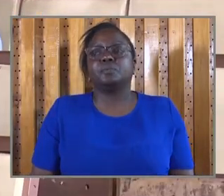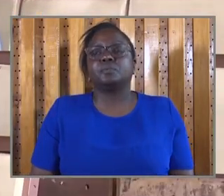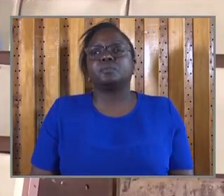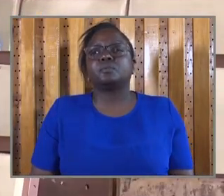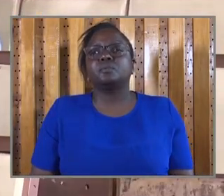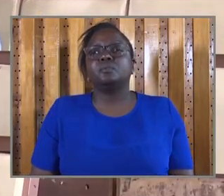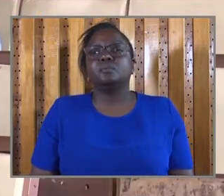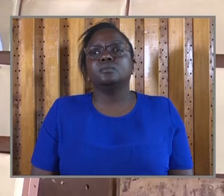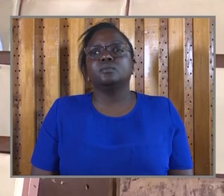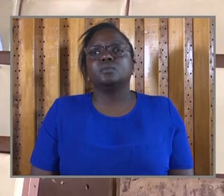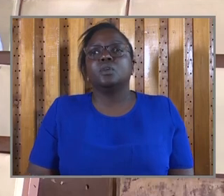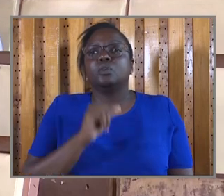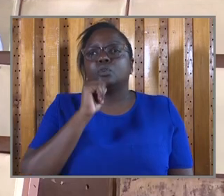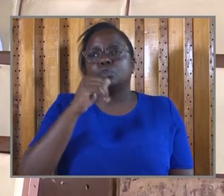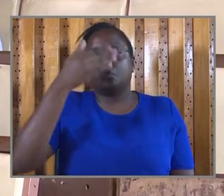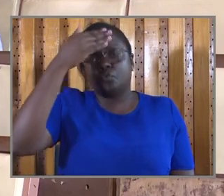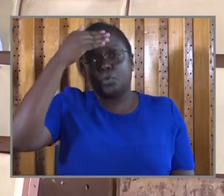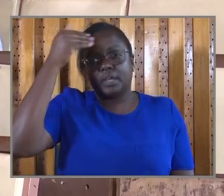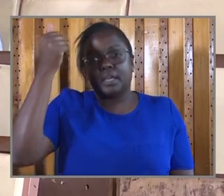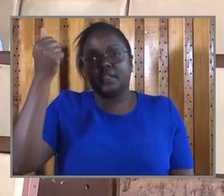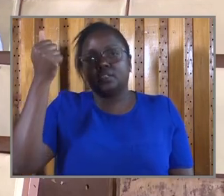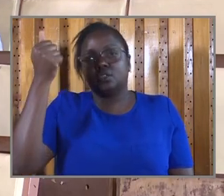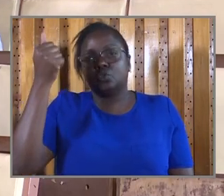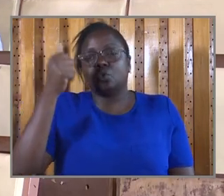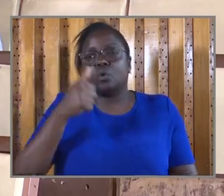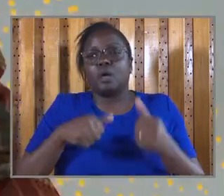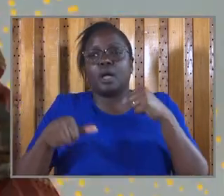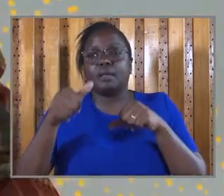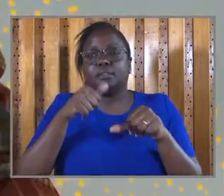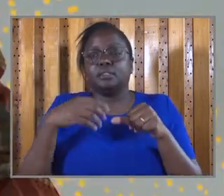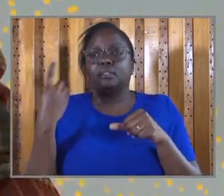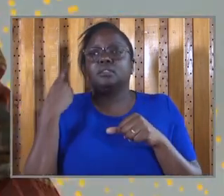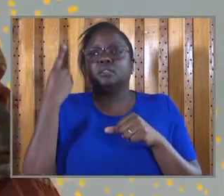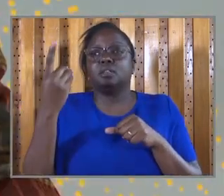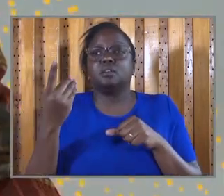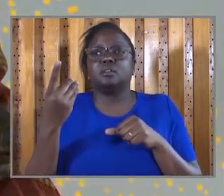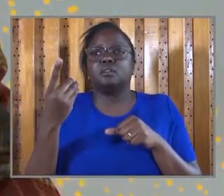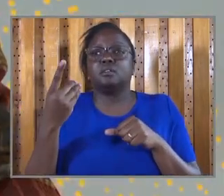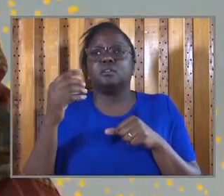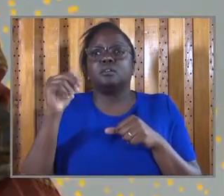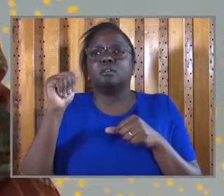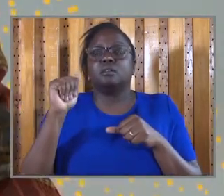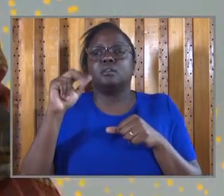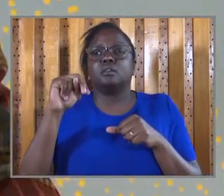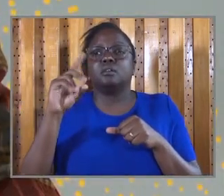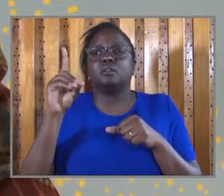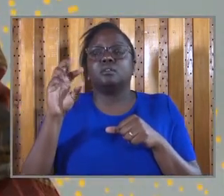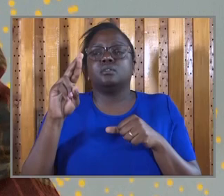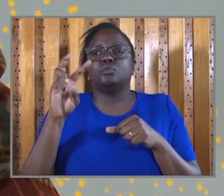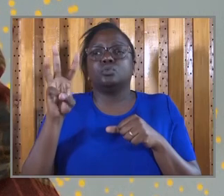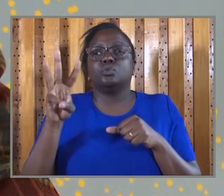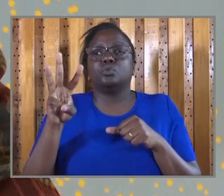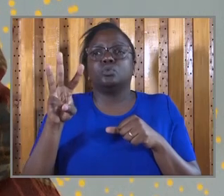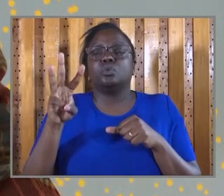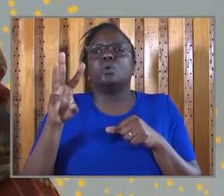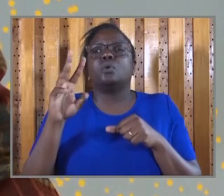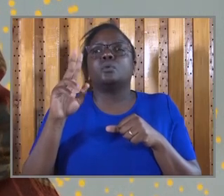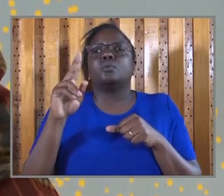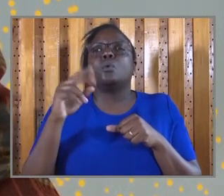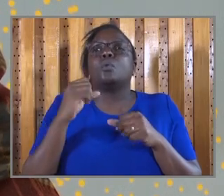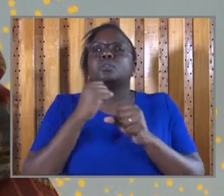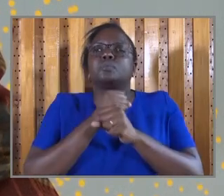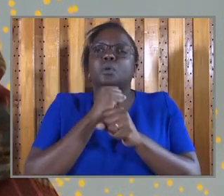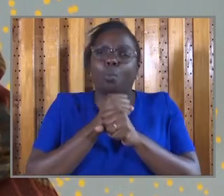Let me not forget to thank the Acting Dean, Professor Andrew Kahonge, who is here, who has been